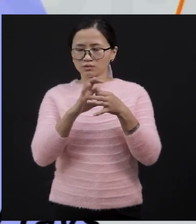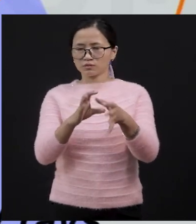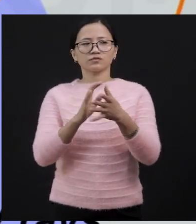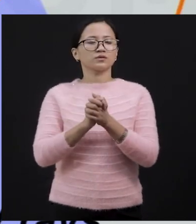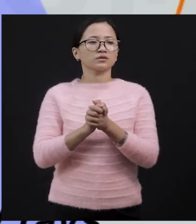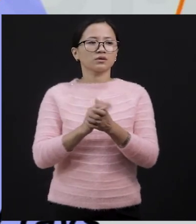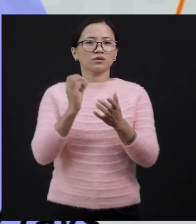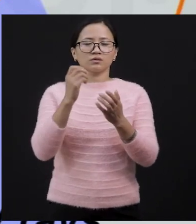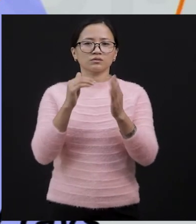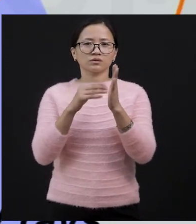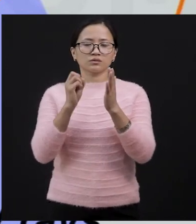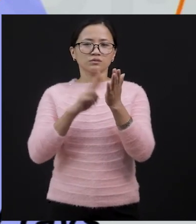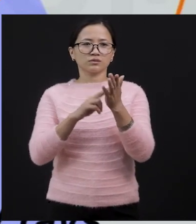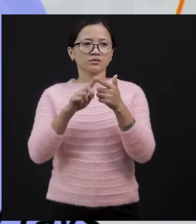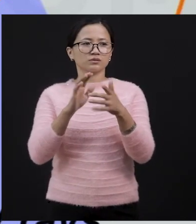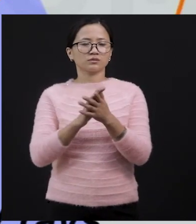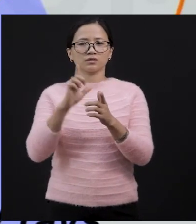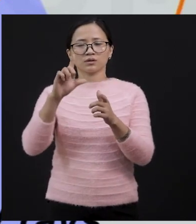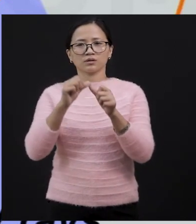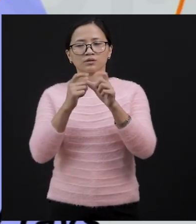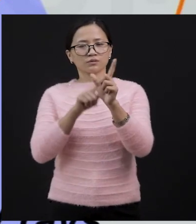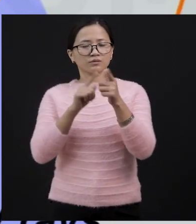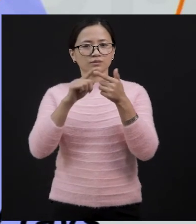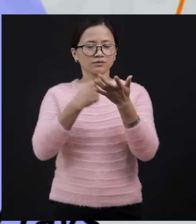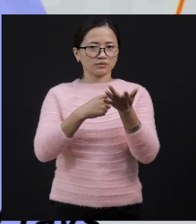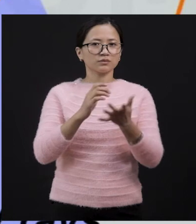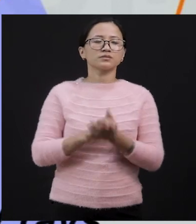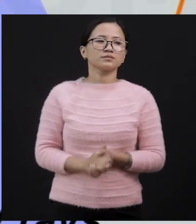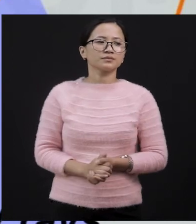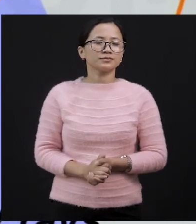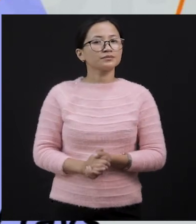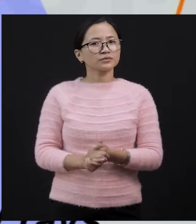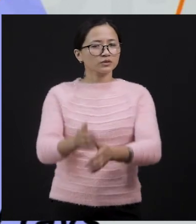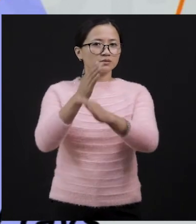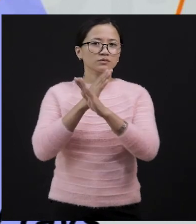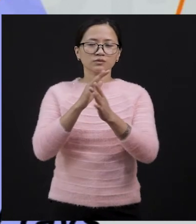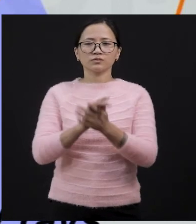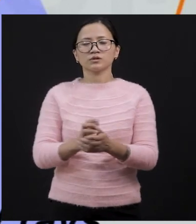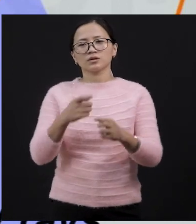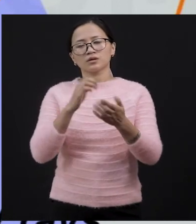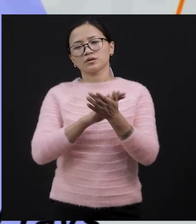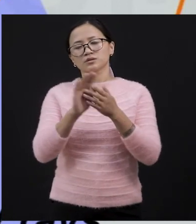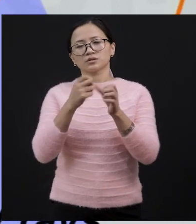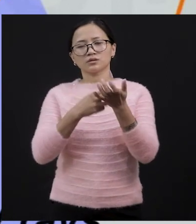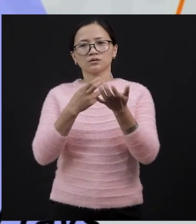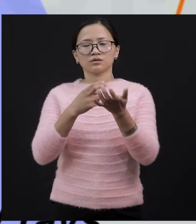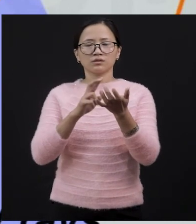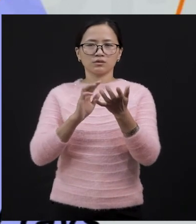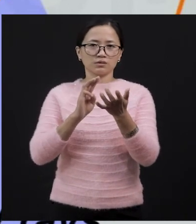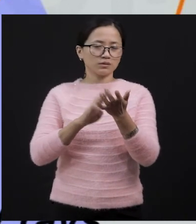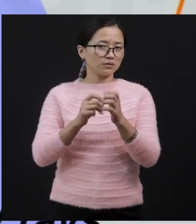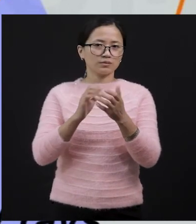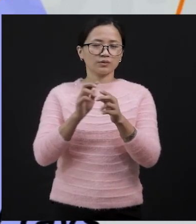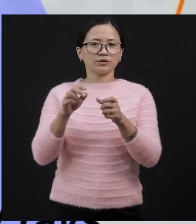layer protect us. Okay, this ozone layer protect us from harmful UV